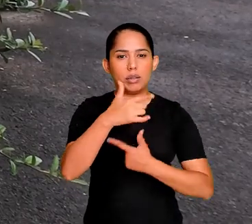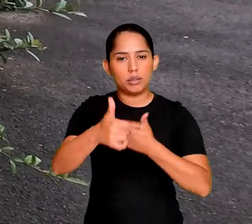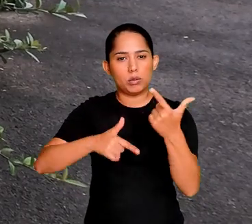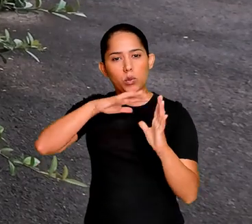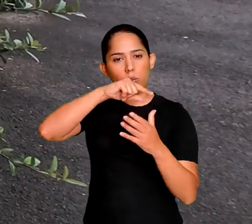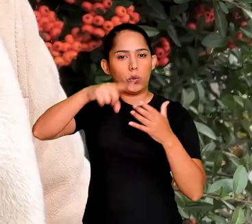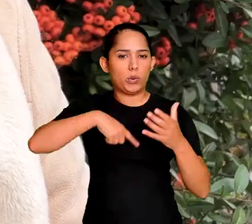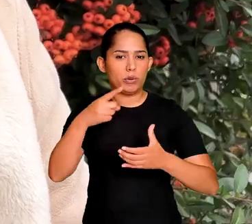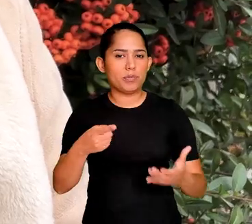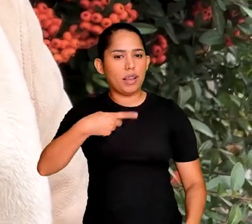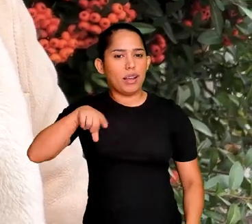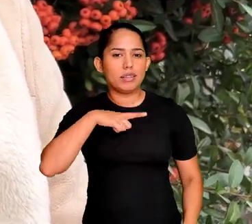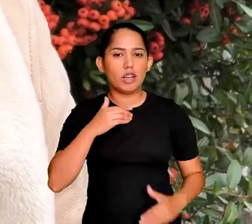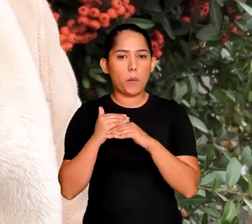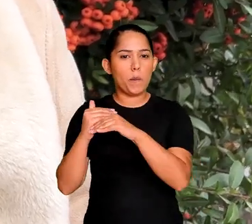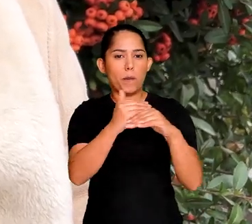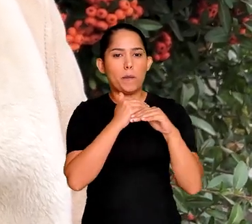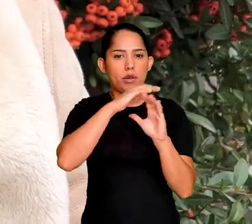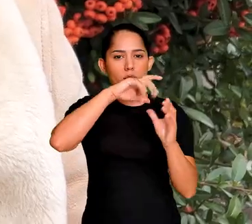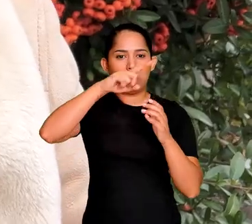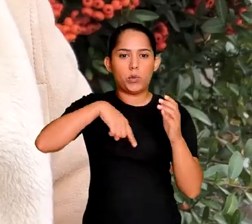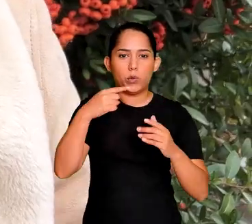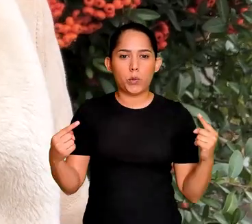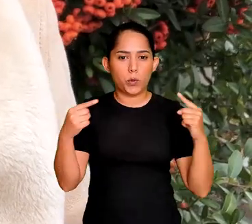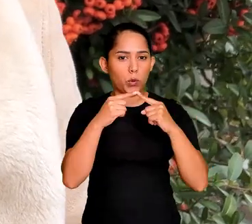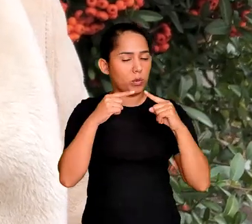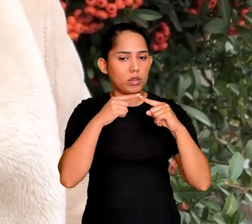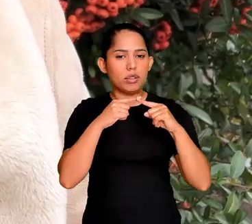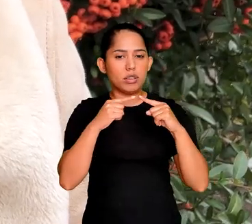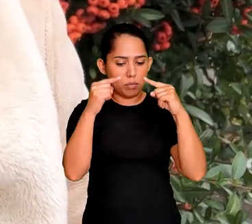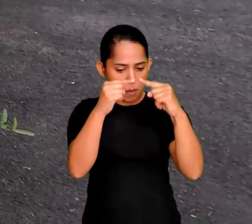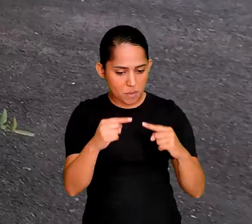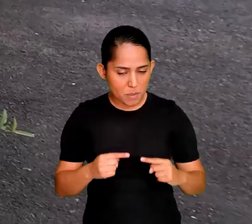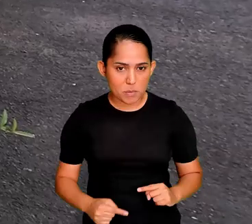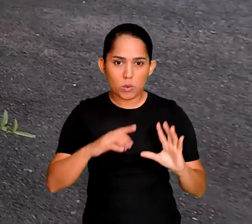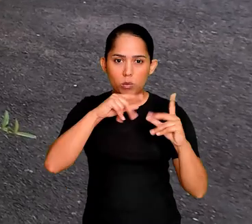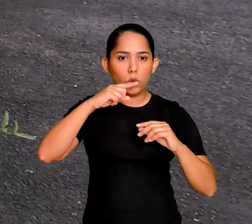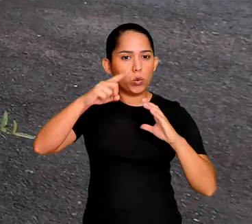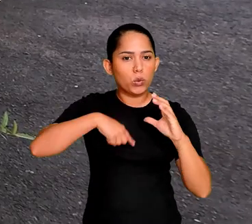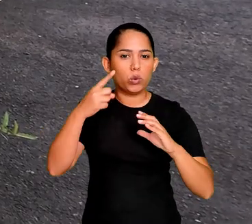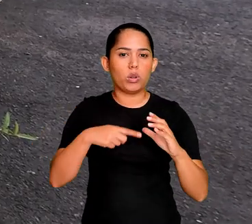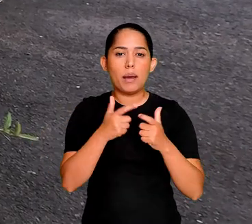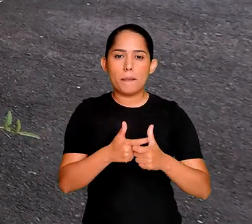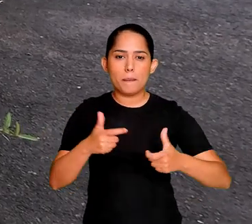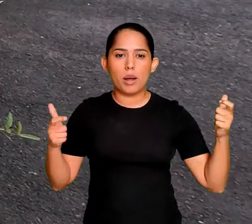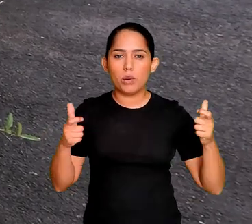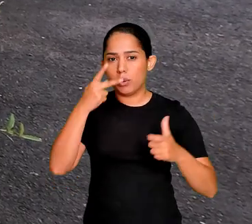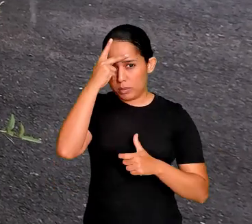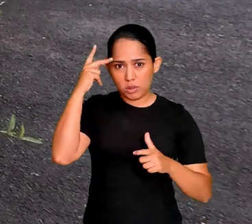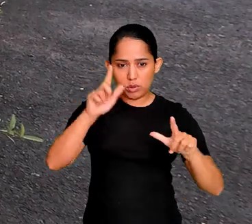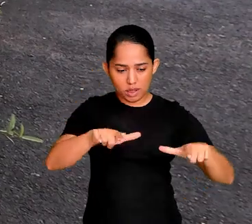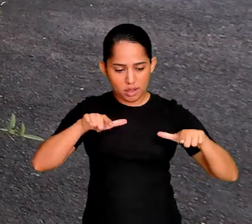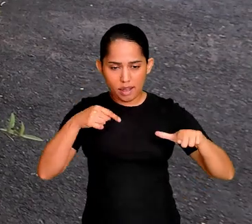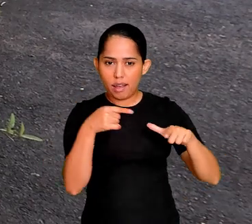together worldwide. We have one international standard which applies worldwide. Under most conditions,